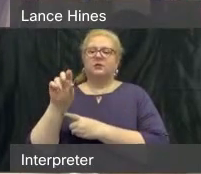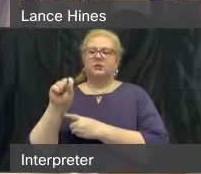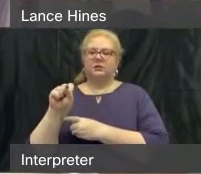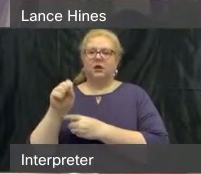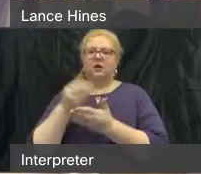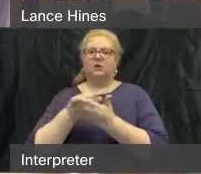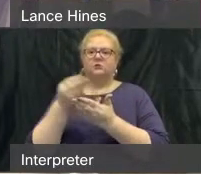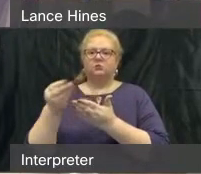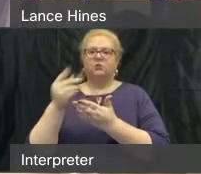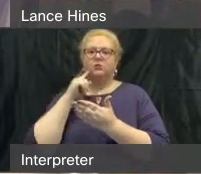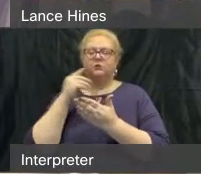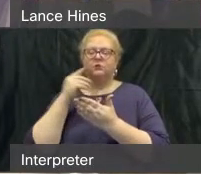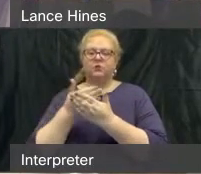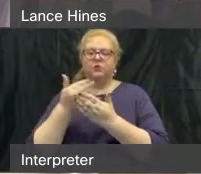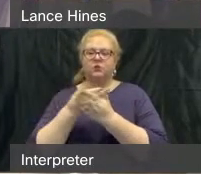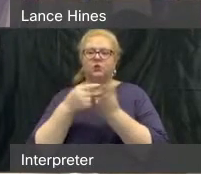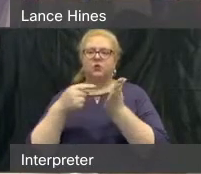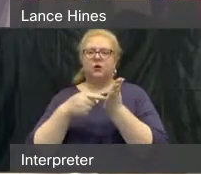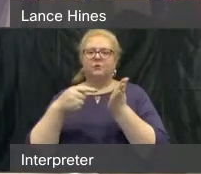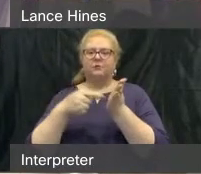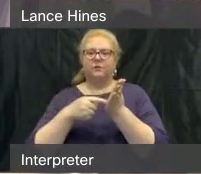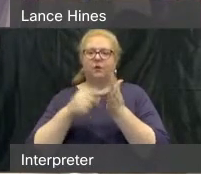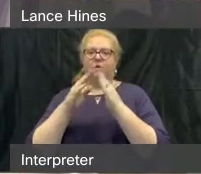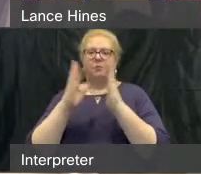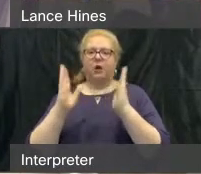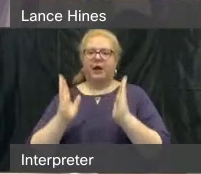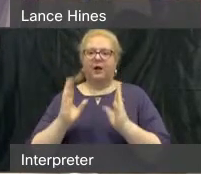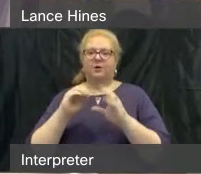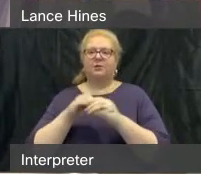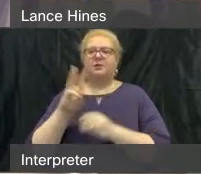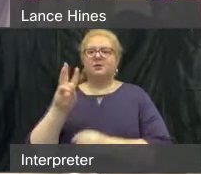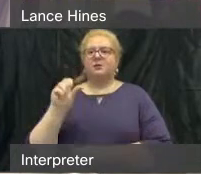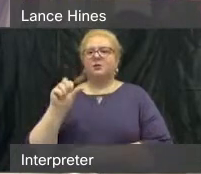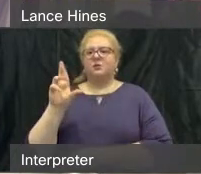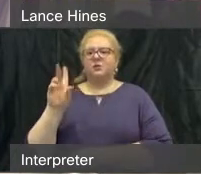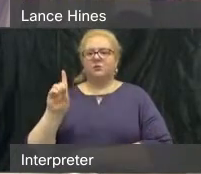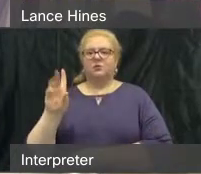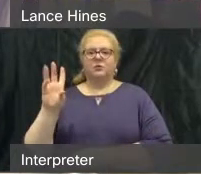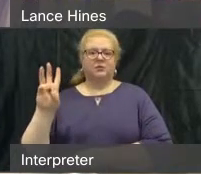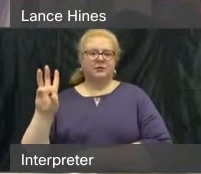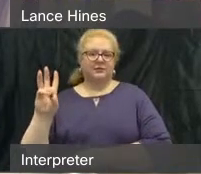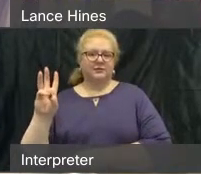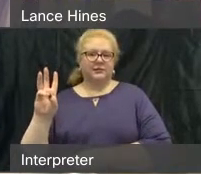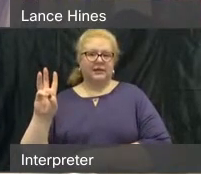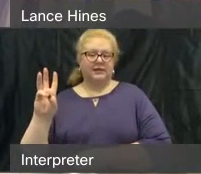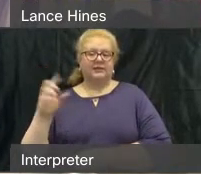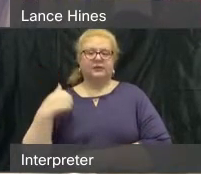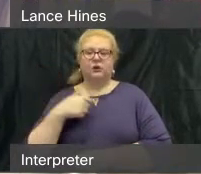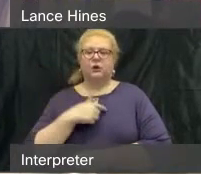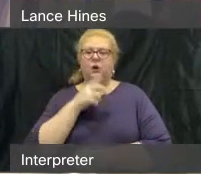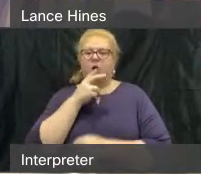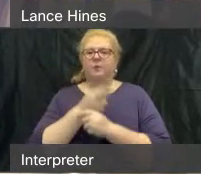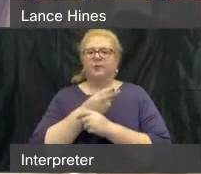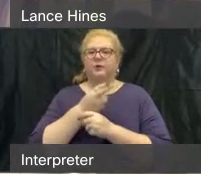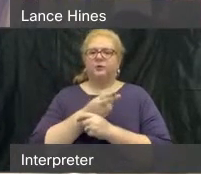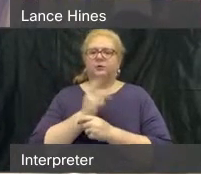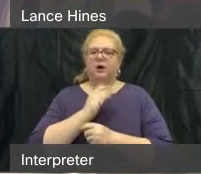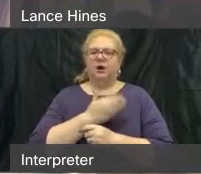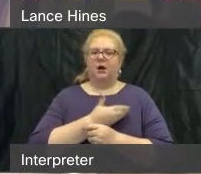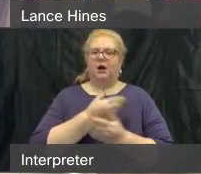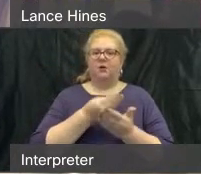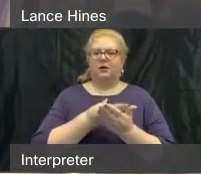affordable housing in Ward 6. We also will be using some of the ARP funds